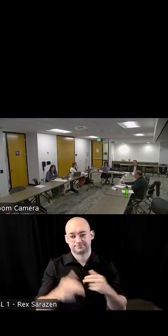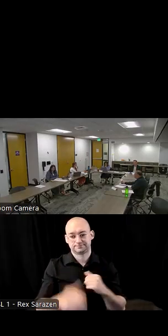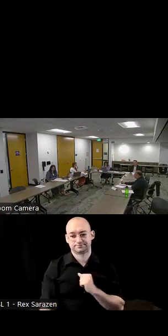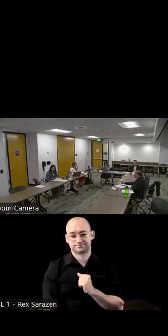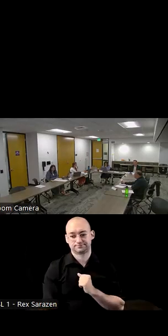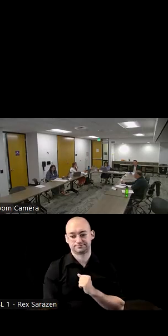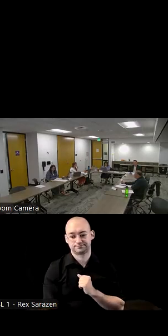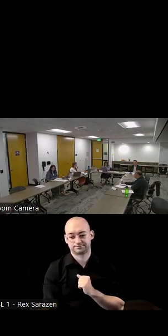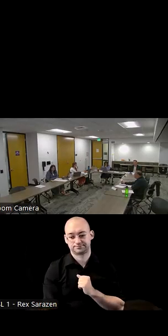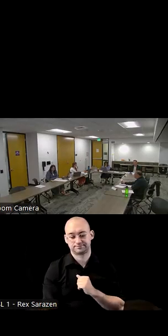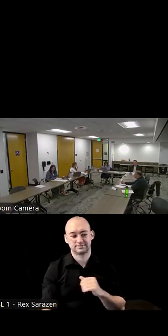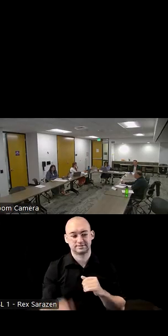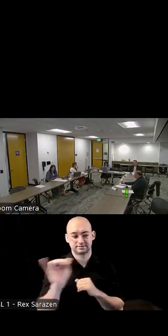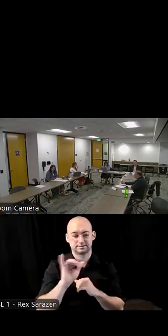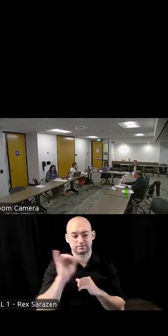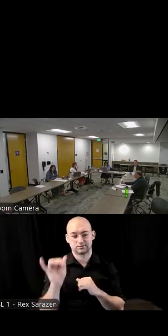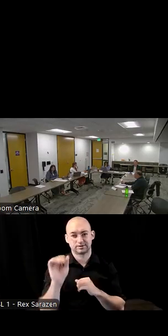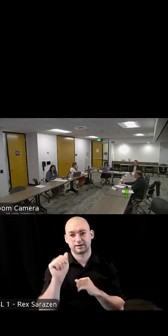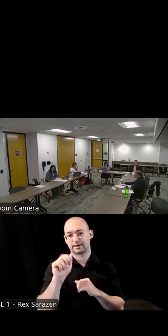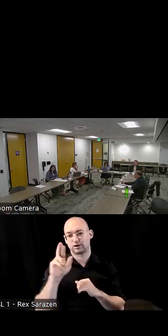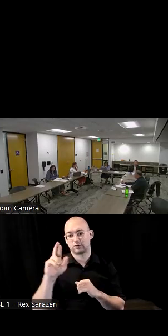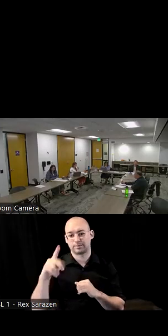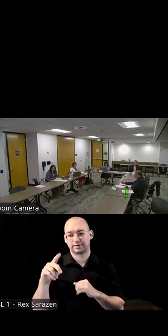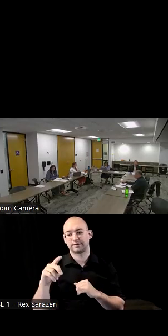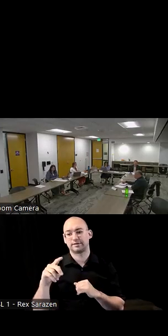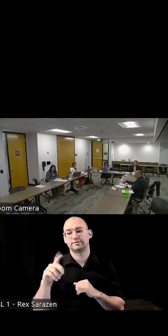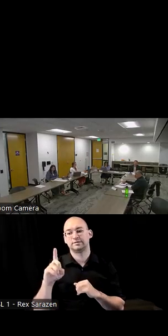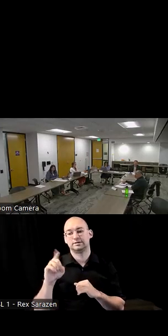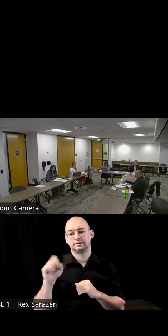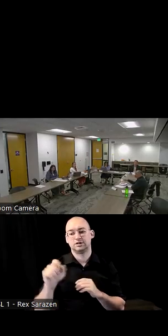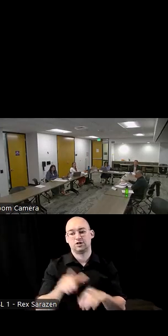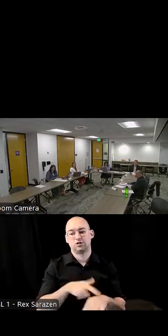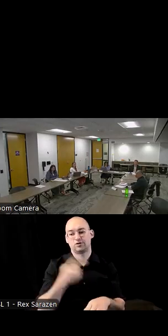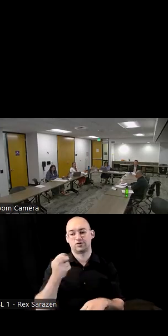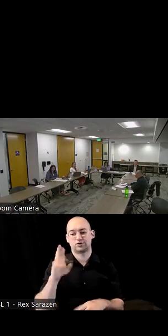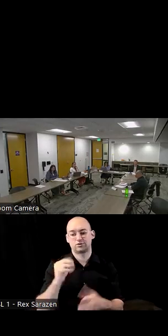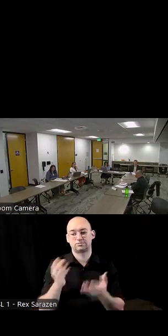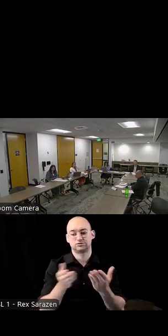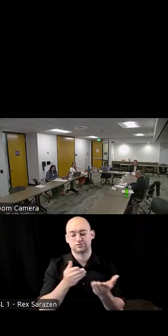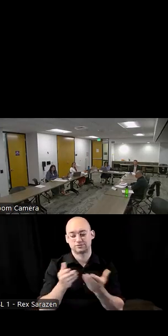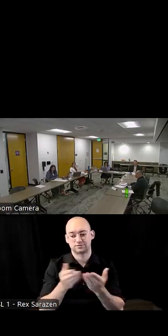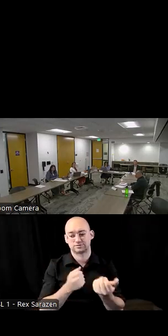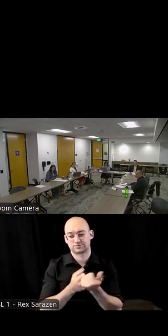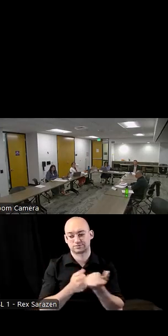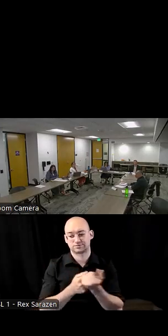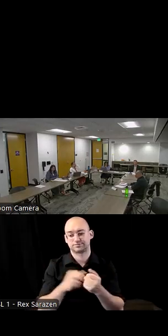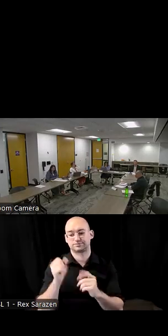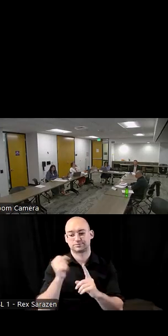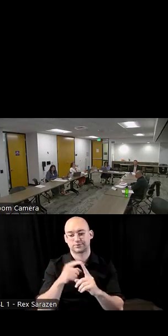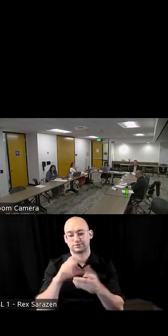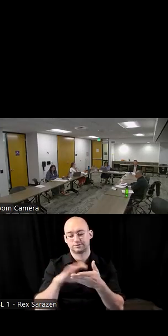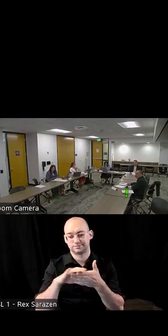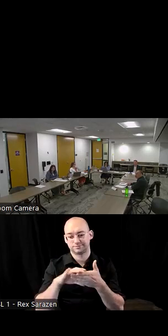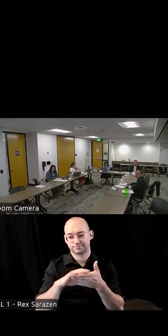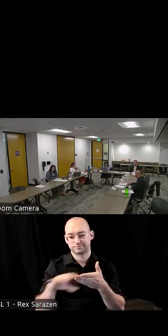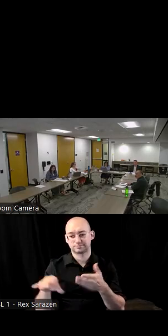And similarly, ARP does a long-term services and supports scorecard. So they look at the quality